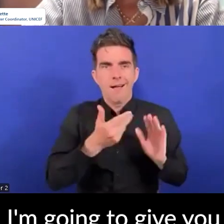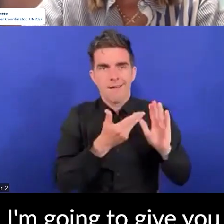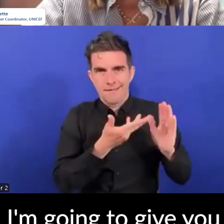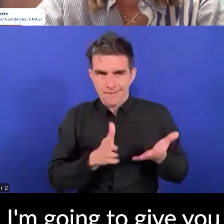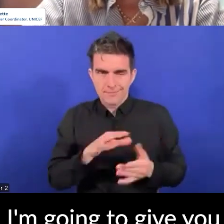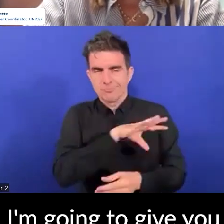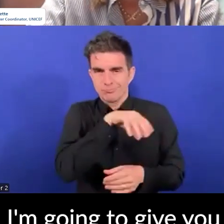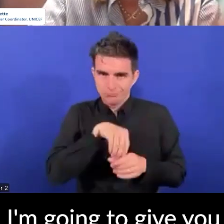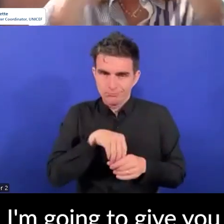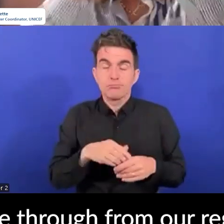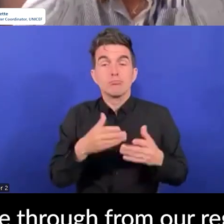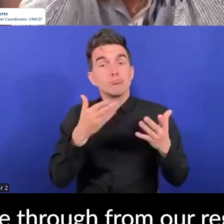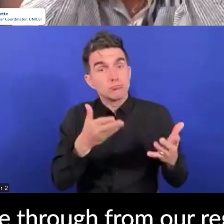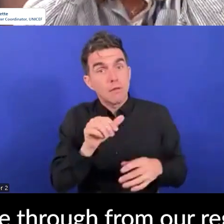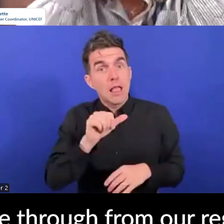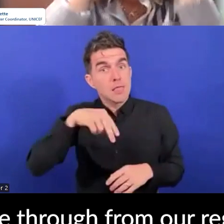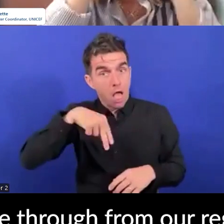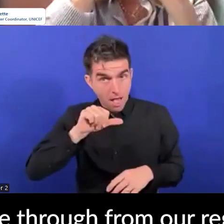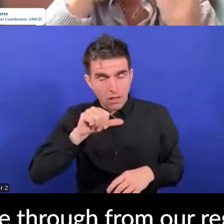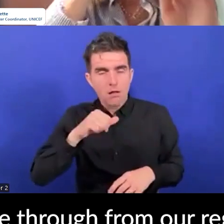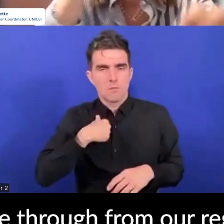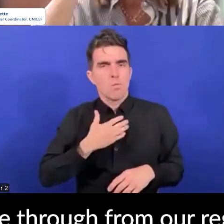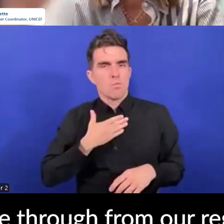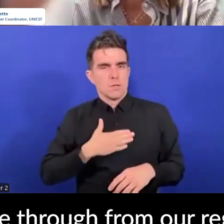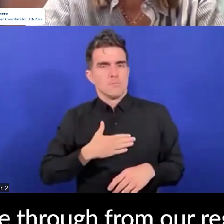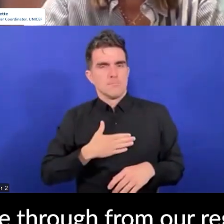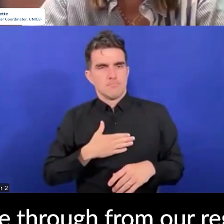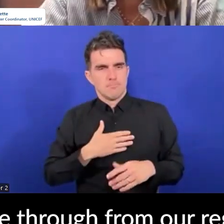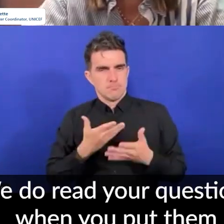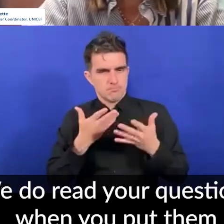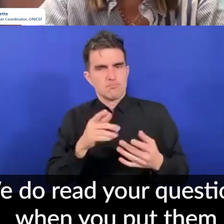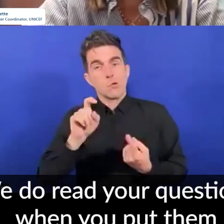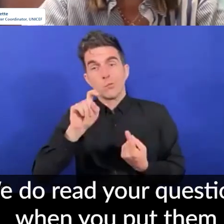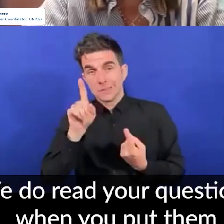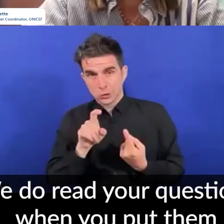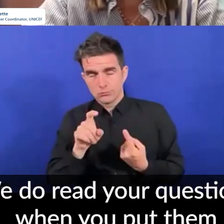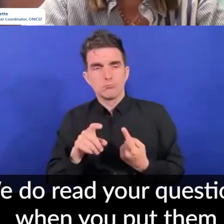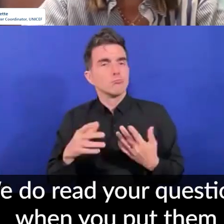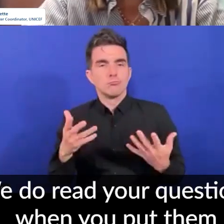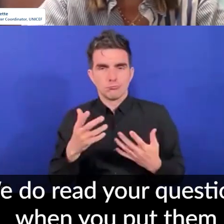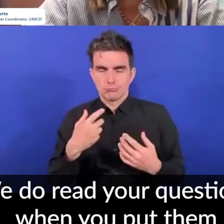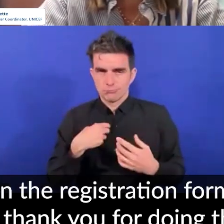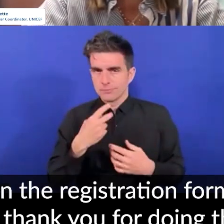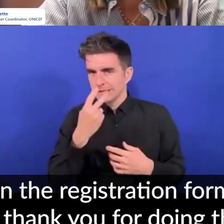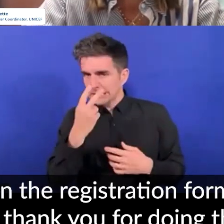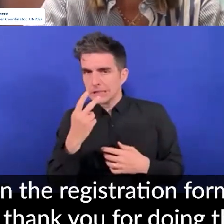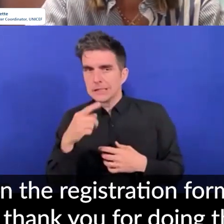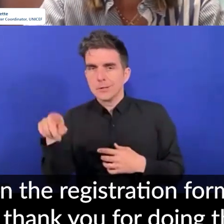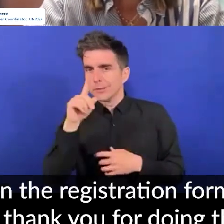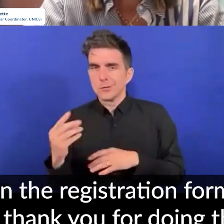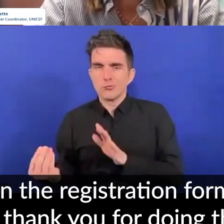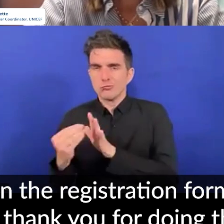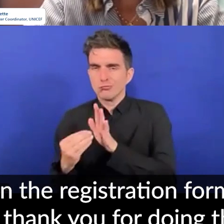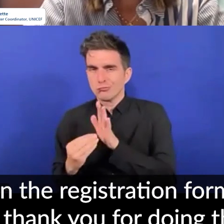you a question that came through from our registration. We do read your questions when you put them in the